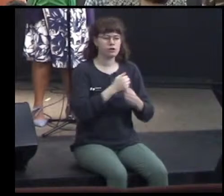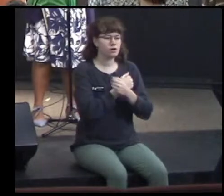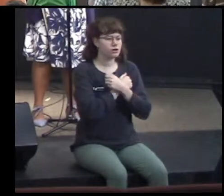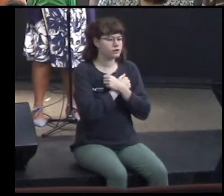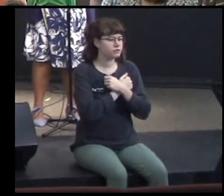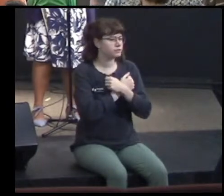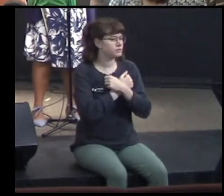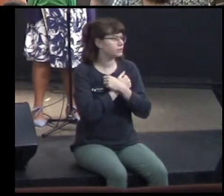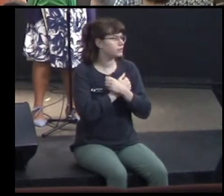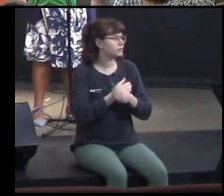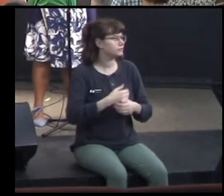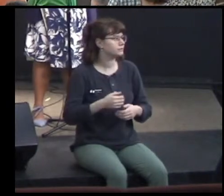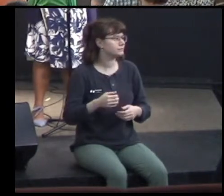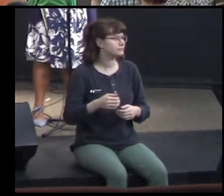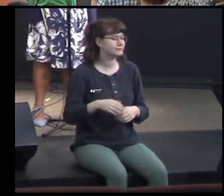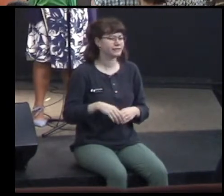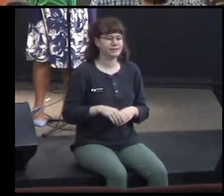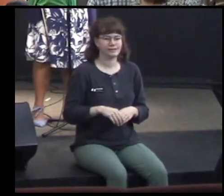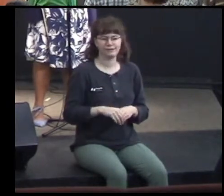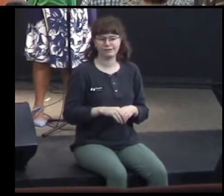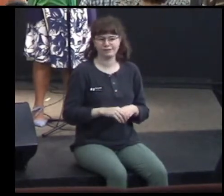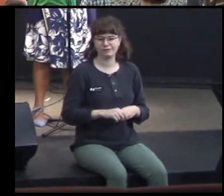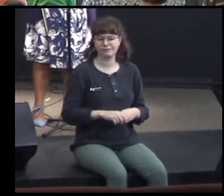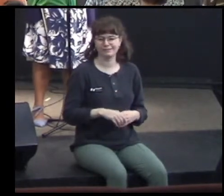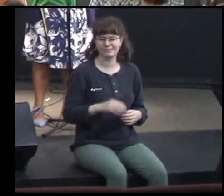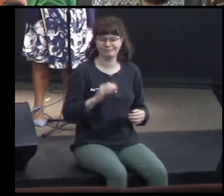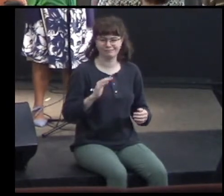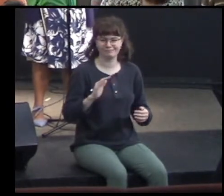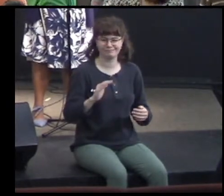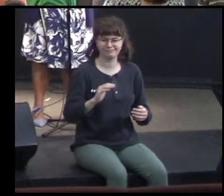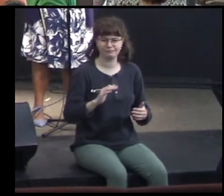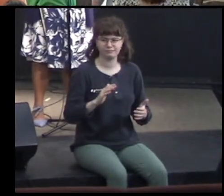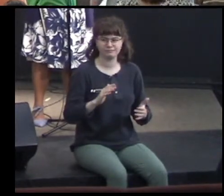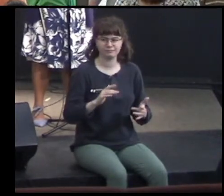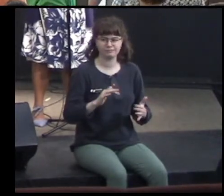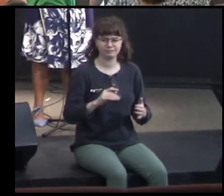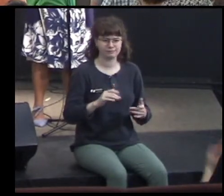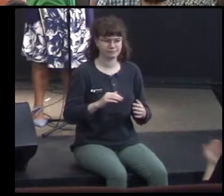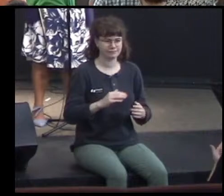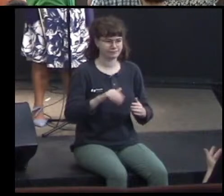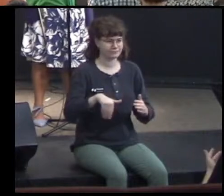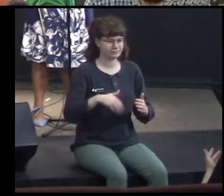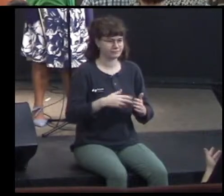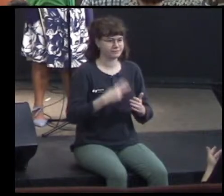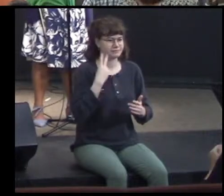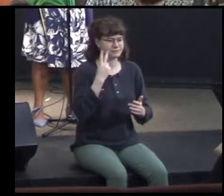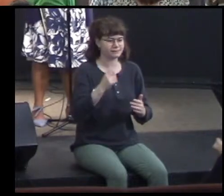is our God. And oh, we'll see